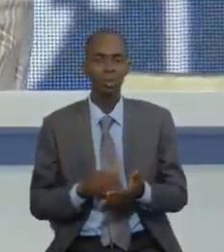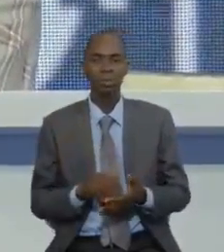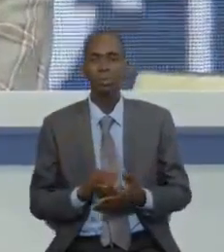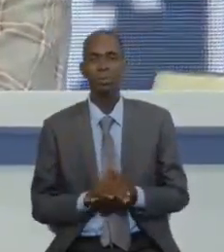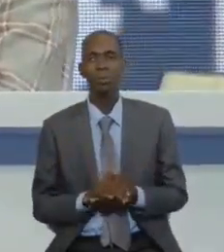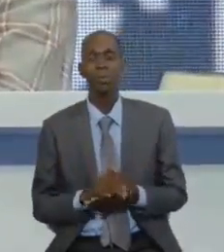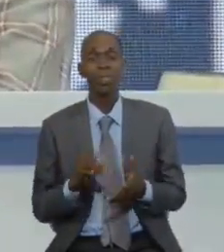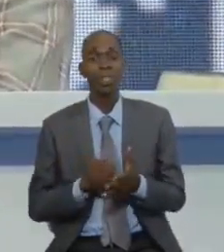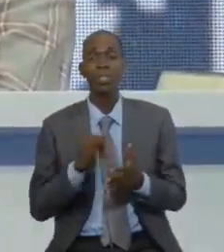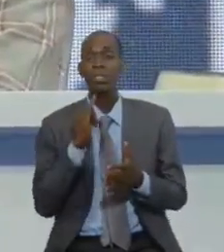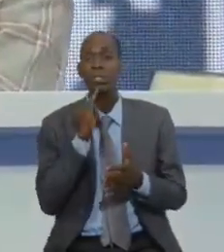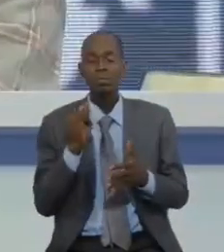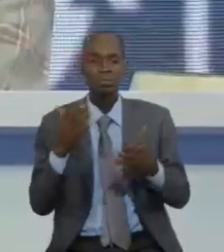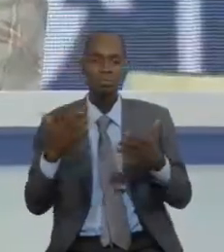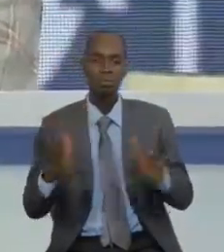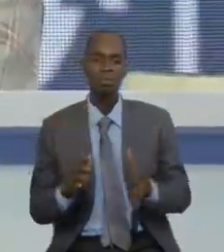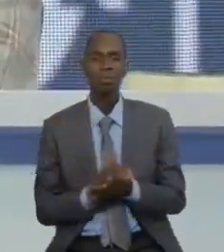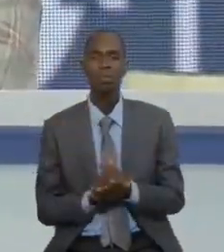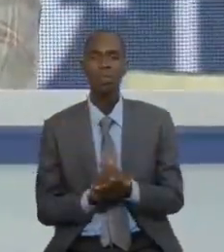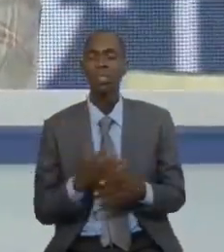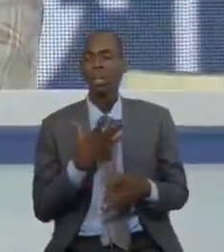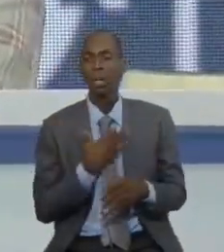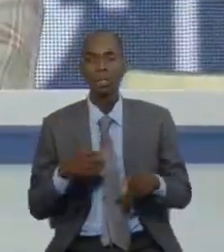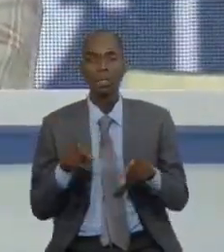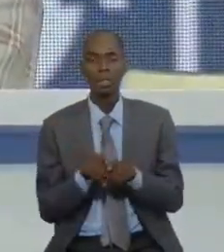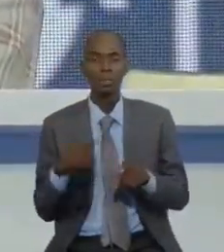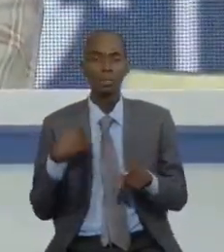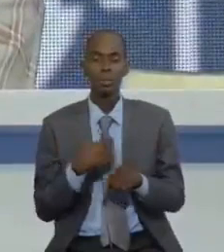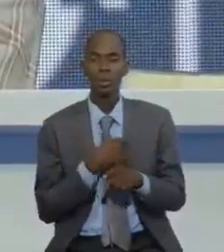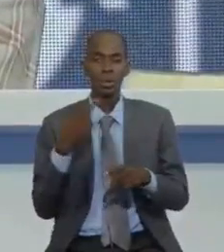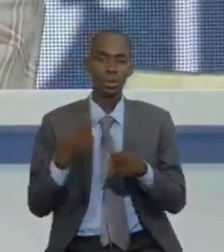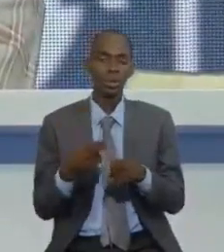It is done. And as we mentioned the name of Jesus,